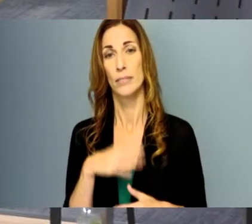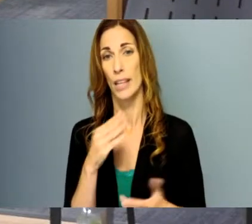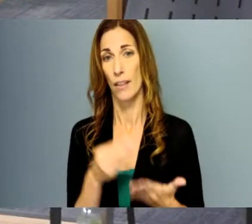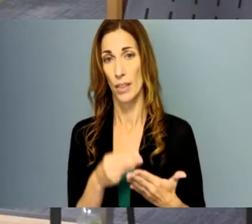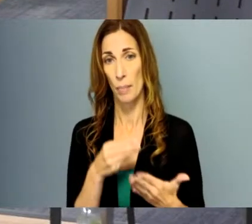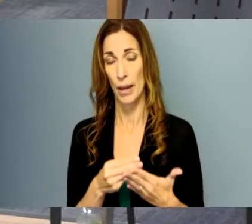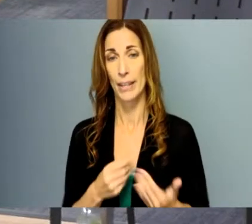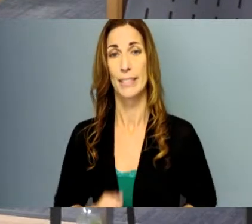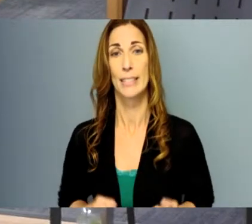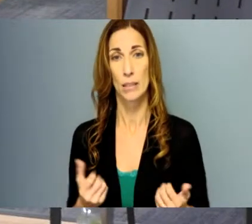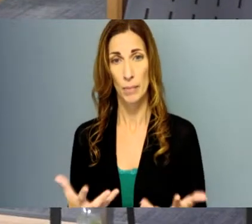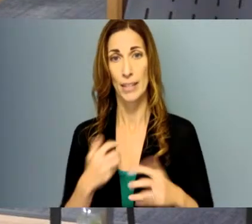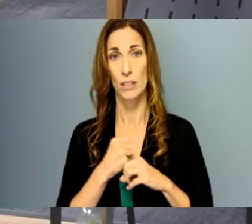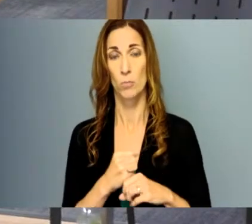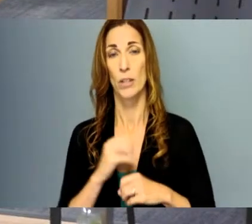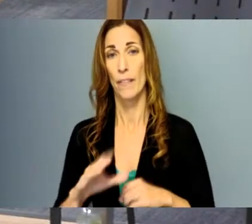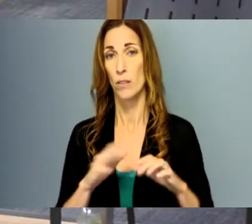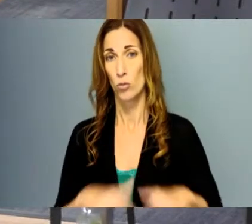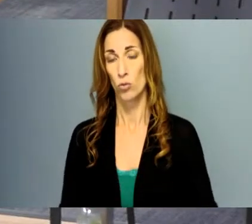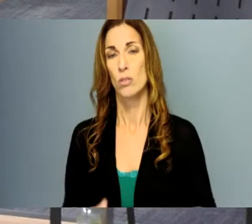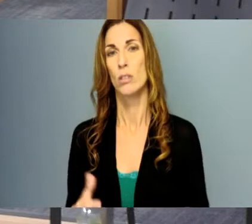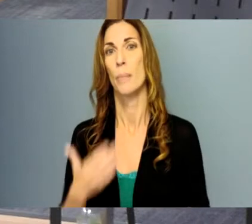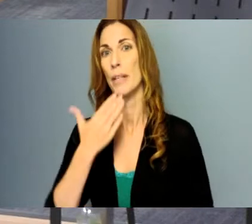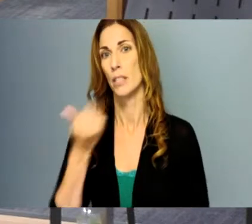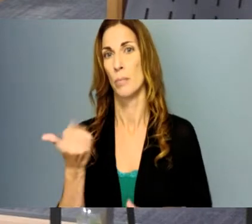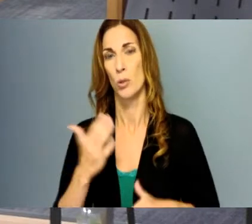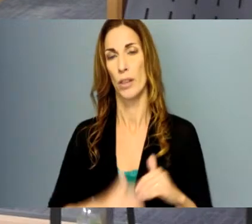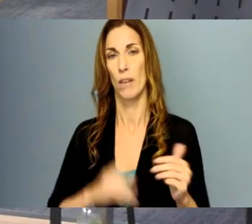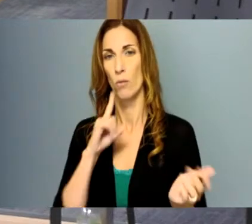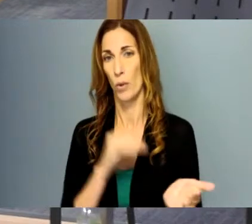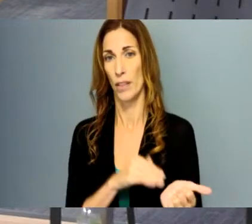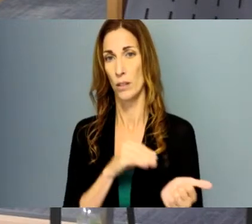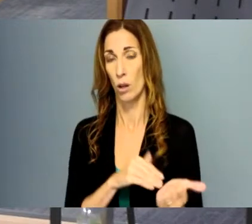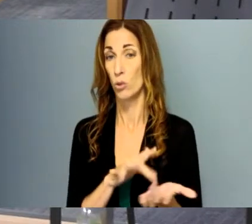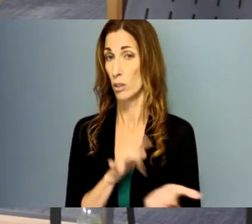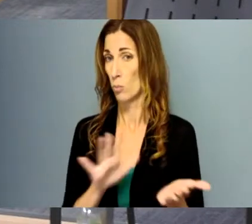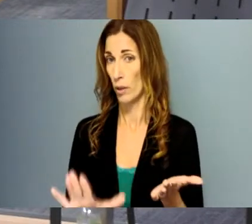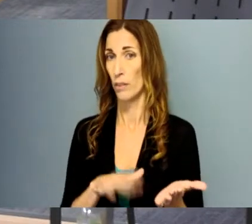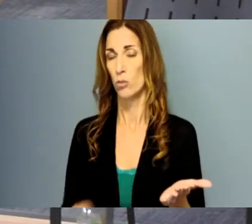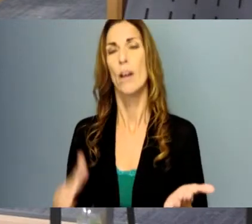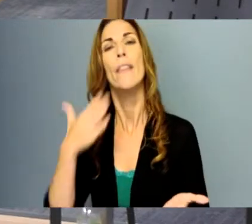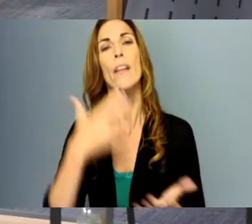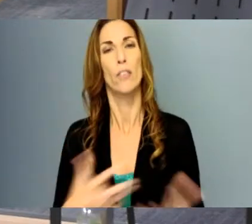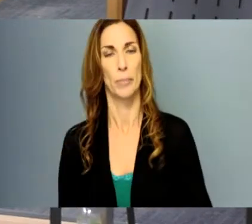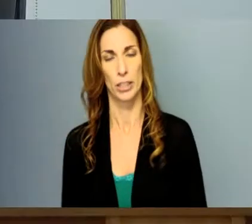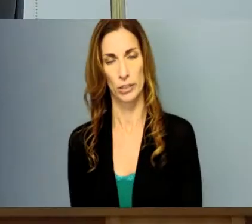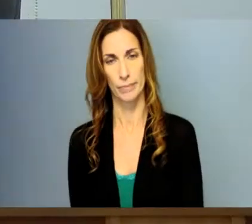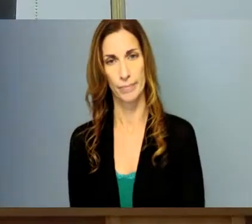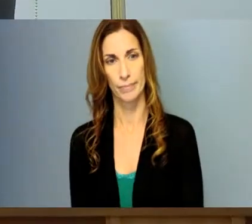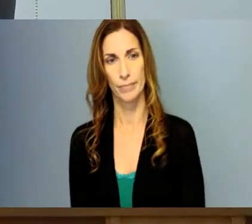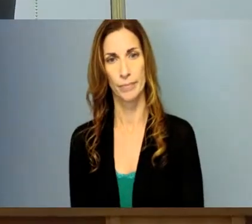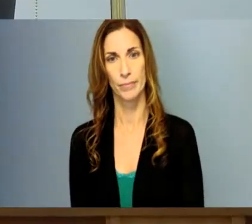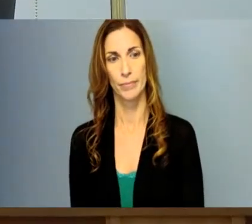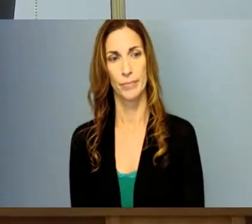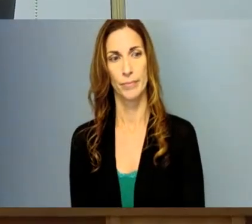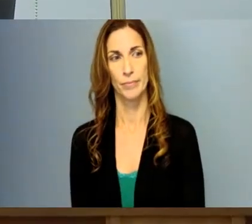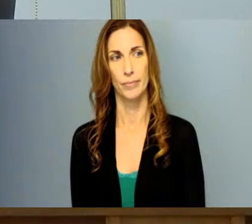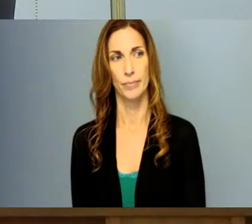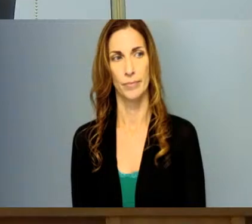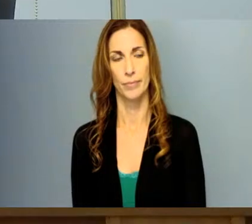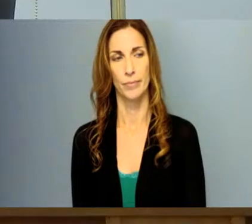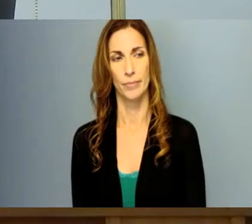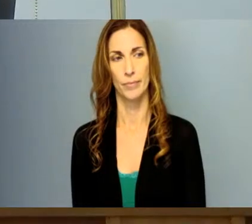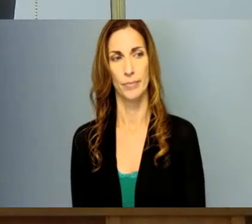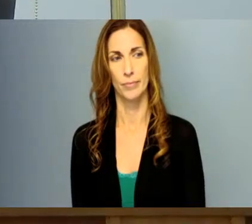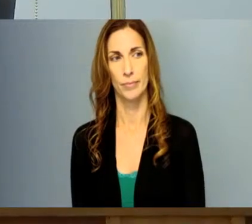spent to protect the children is much better than for the doctors exploiting the children. Thank you very much. Yeah, thank you.